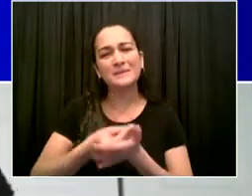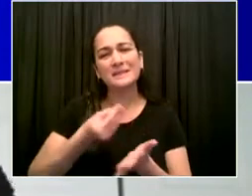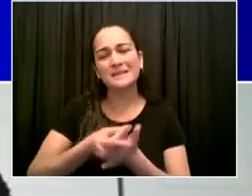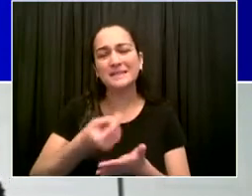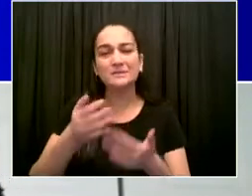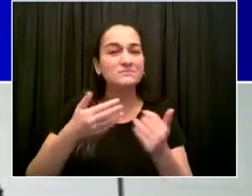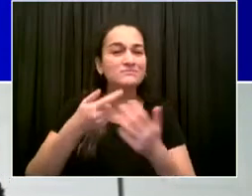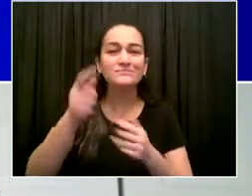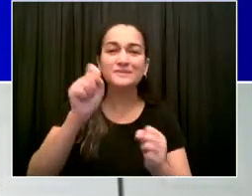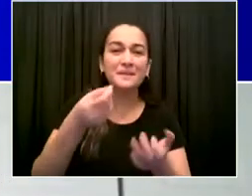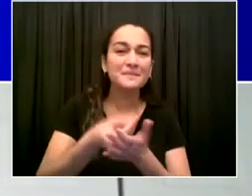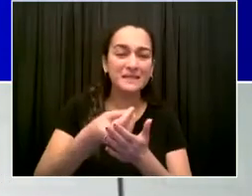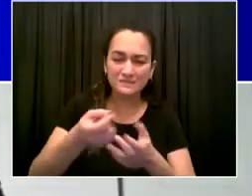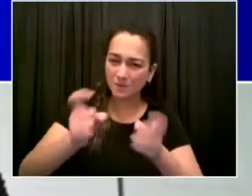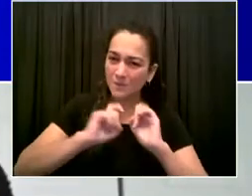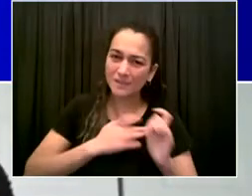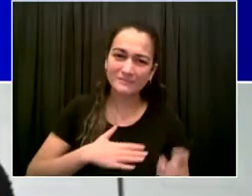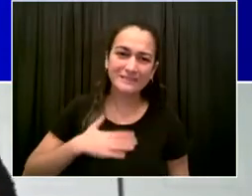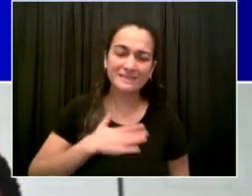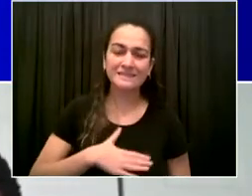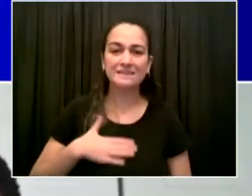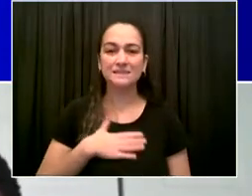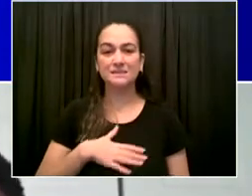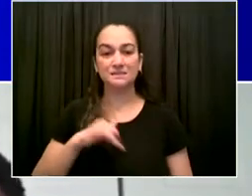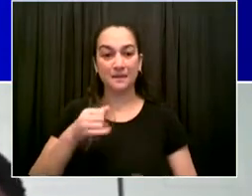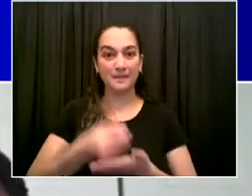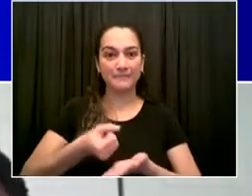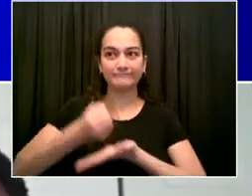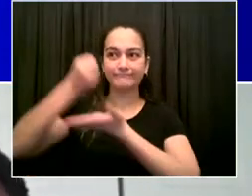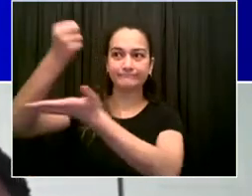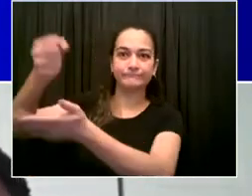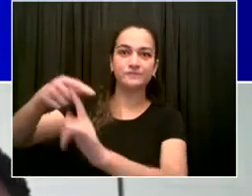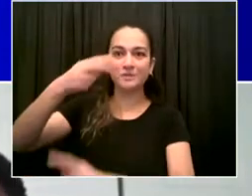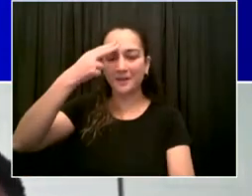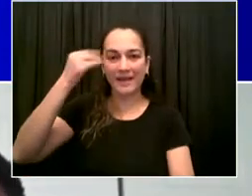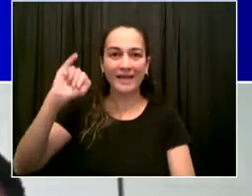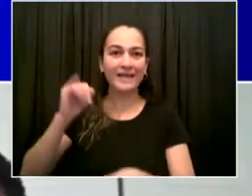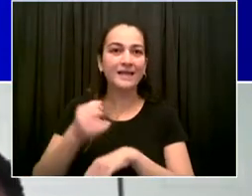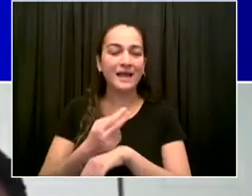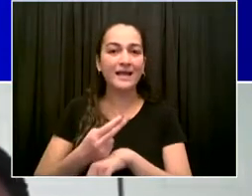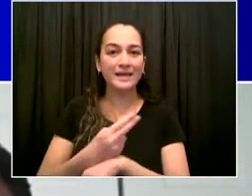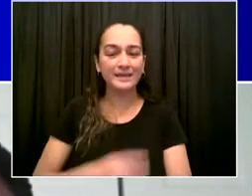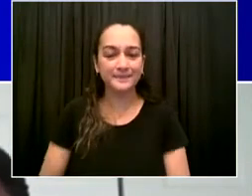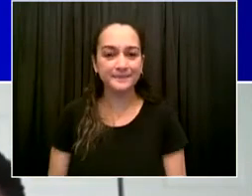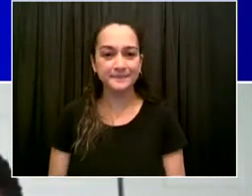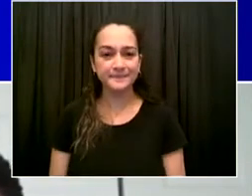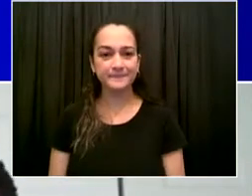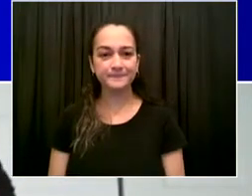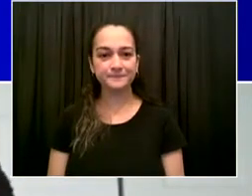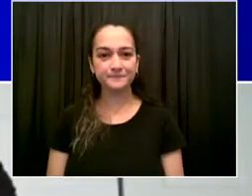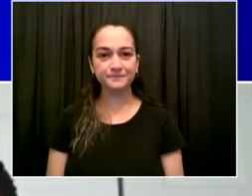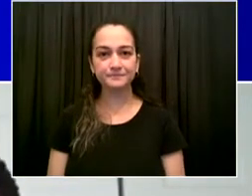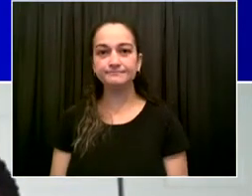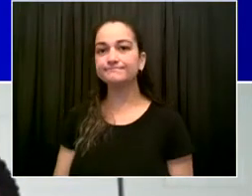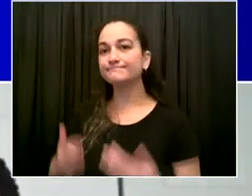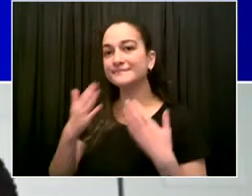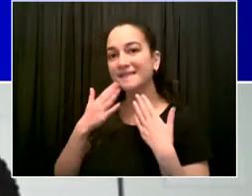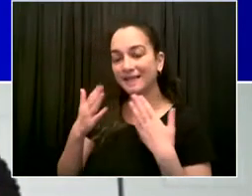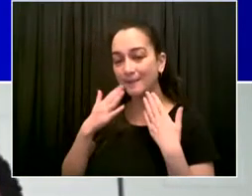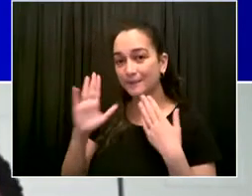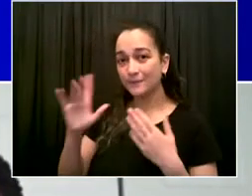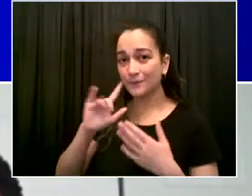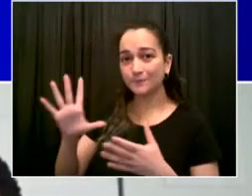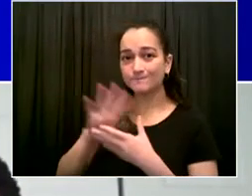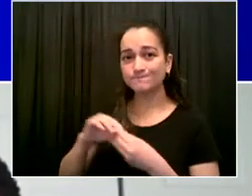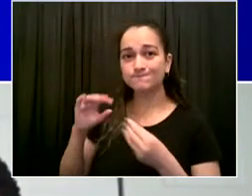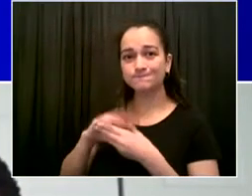Listen, public advocate, I really appreciate you putting this idea forward immediately. We're acting on it right now. Again,